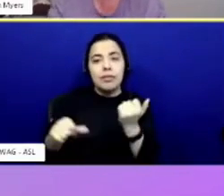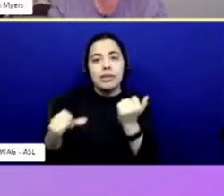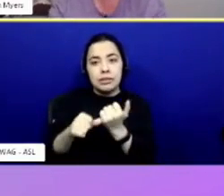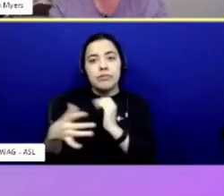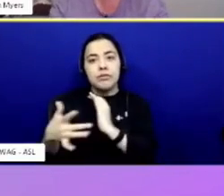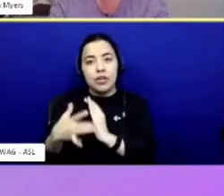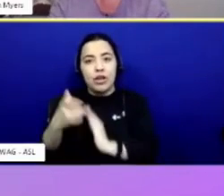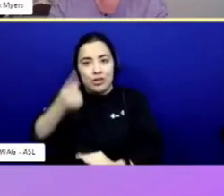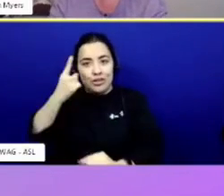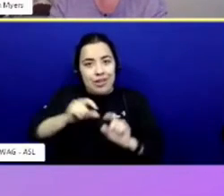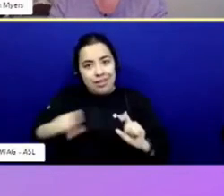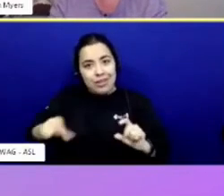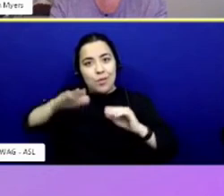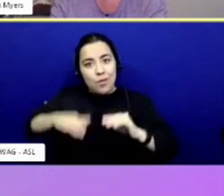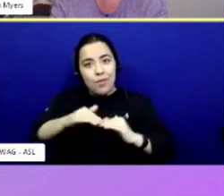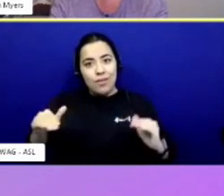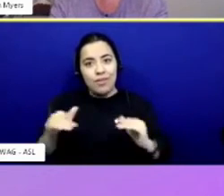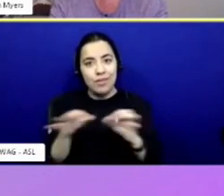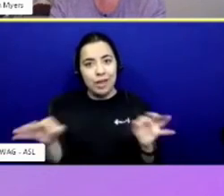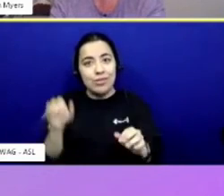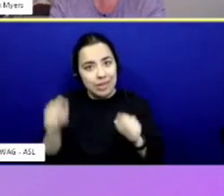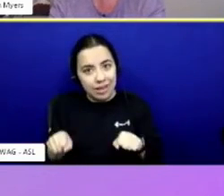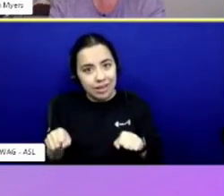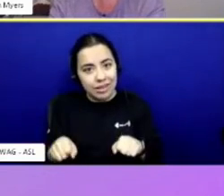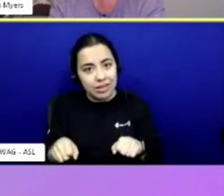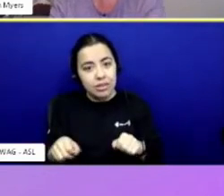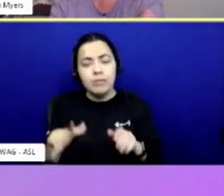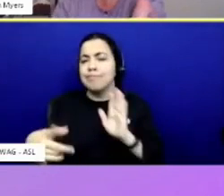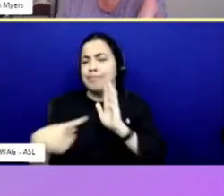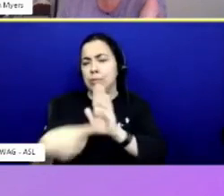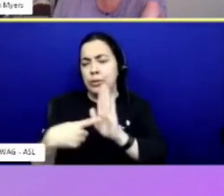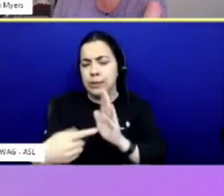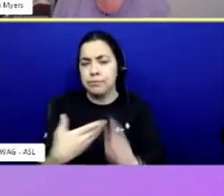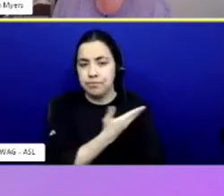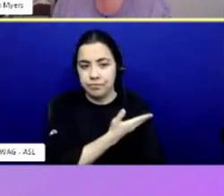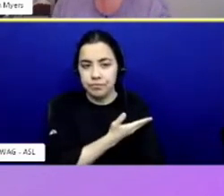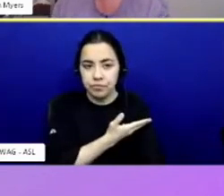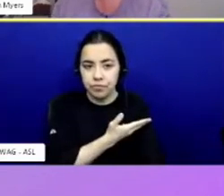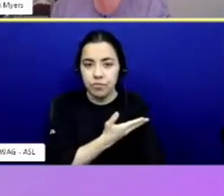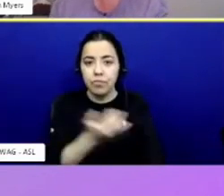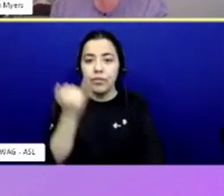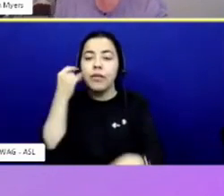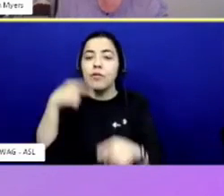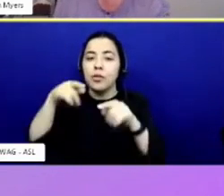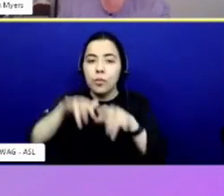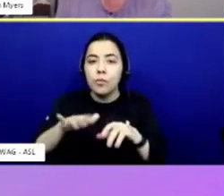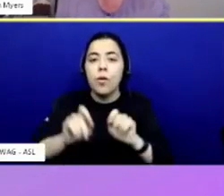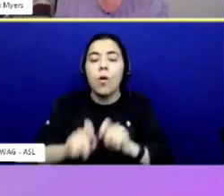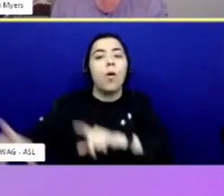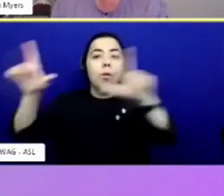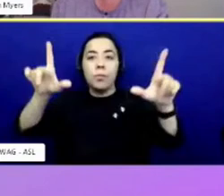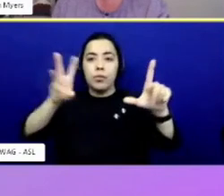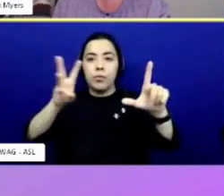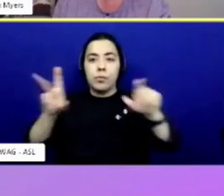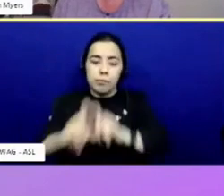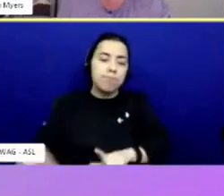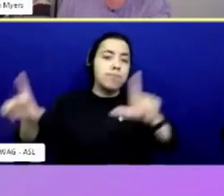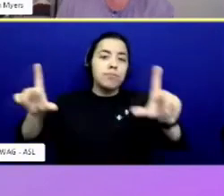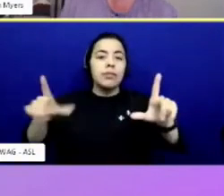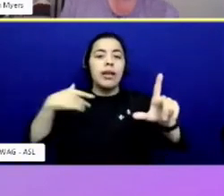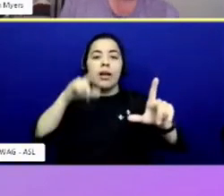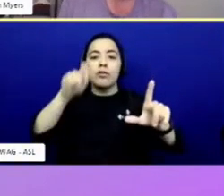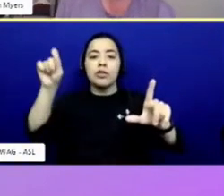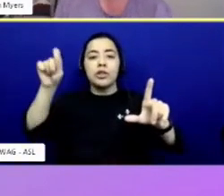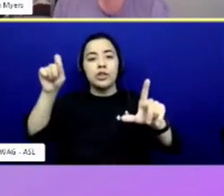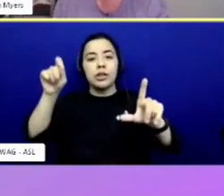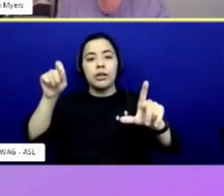can understand. And just to demonstrate this, when you go into a browser and there's one of those checkboxes that's like, I agree